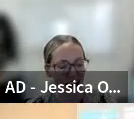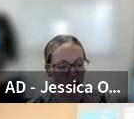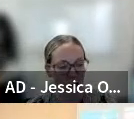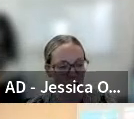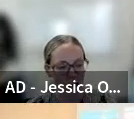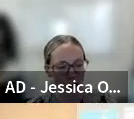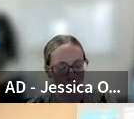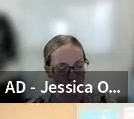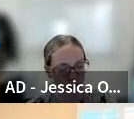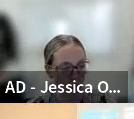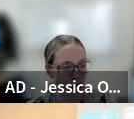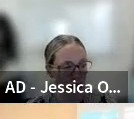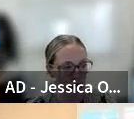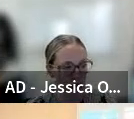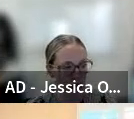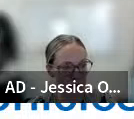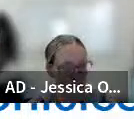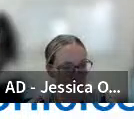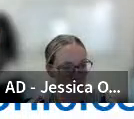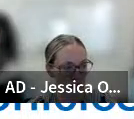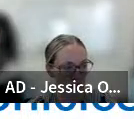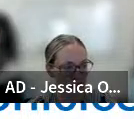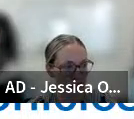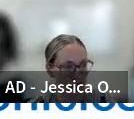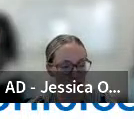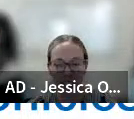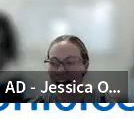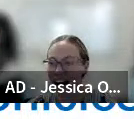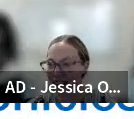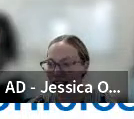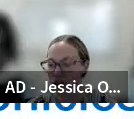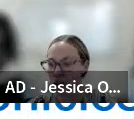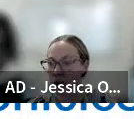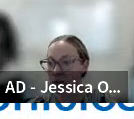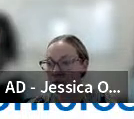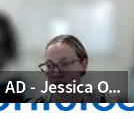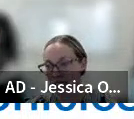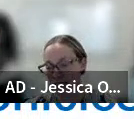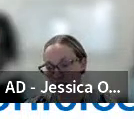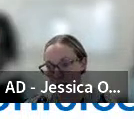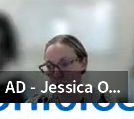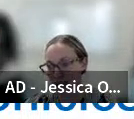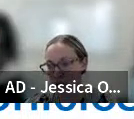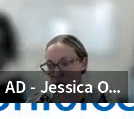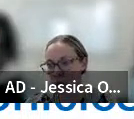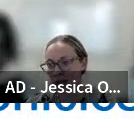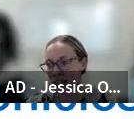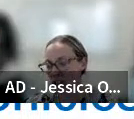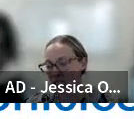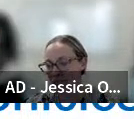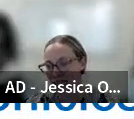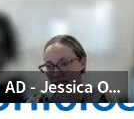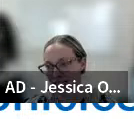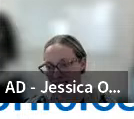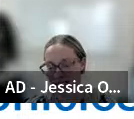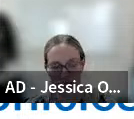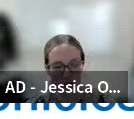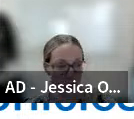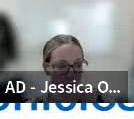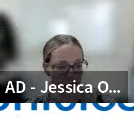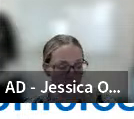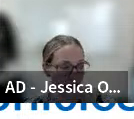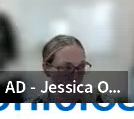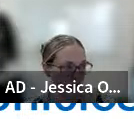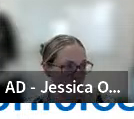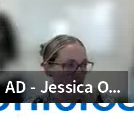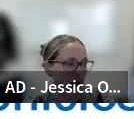are, knowing that there weren't any main concerns, and just highlight for you the main decision point that we're hoping to just even get consensus